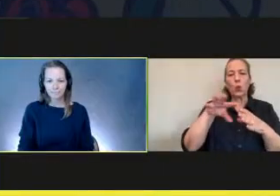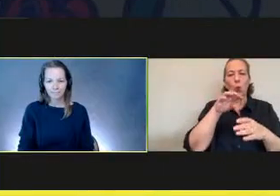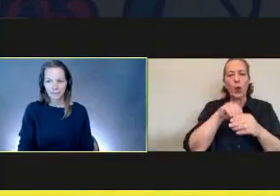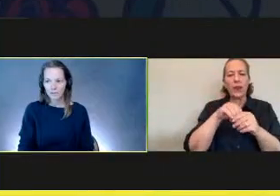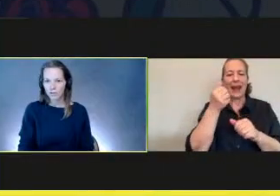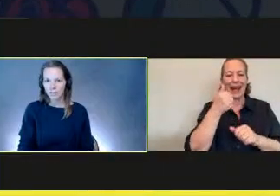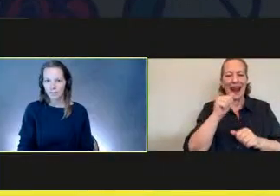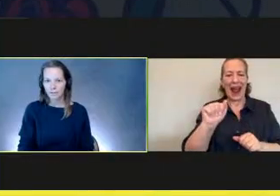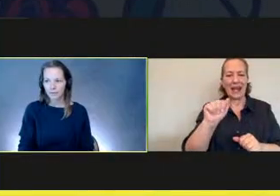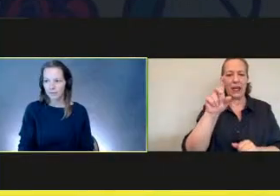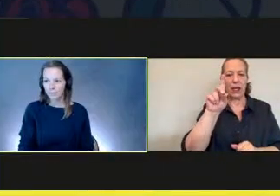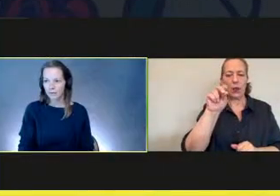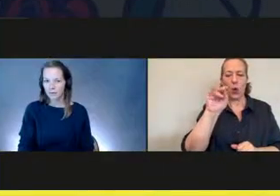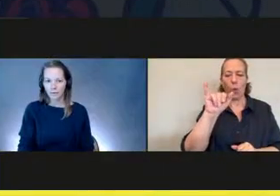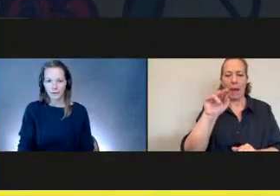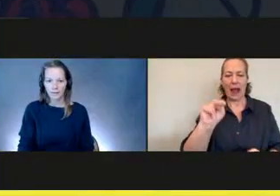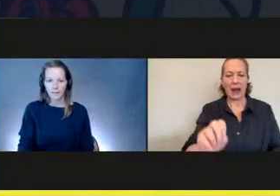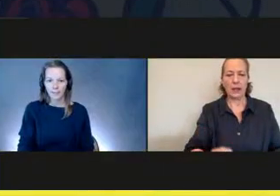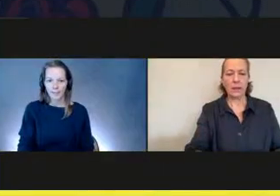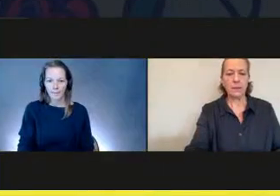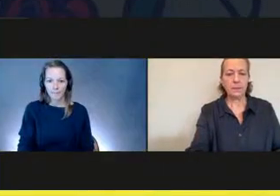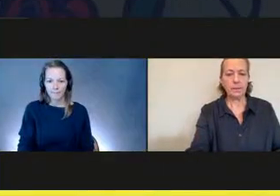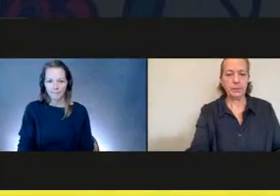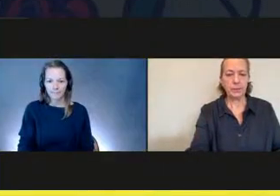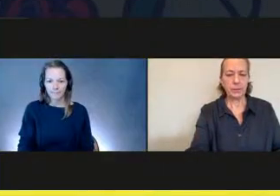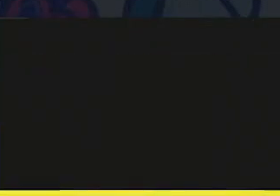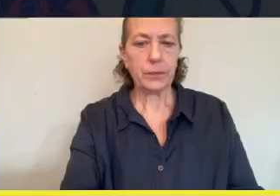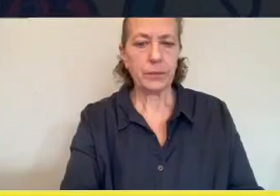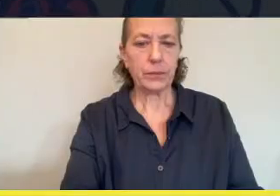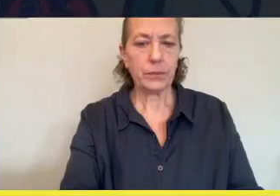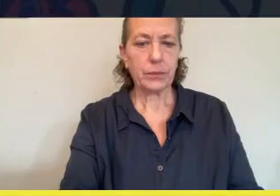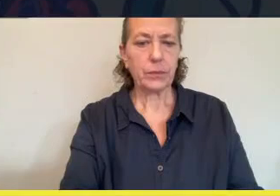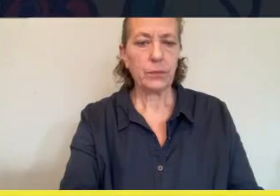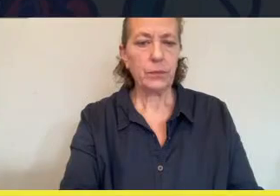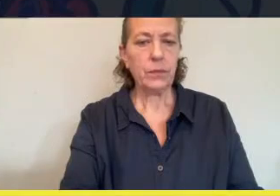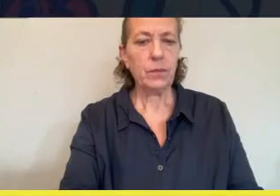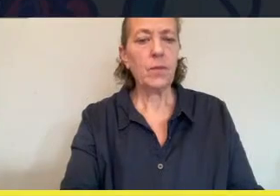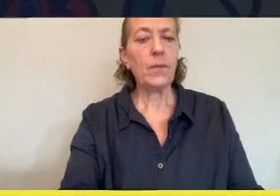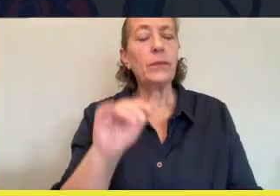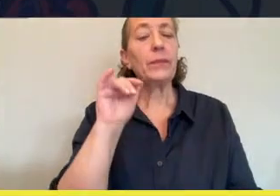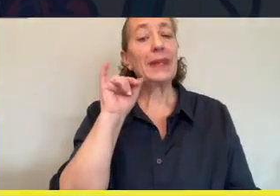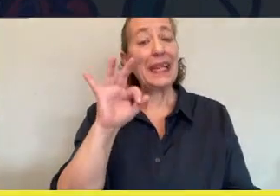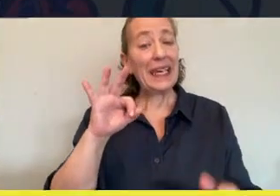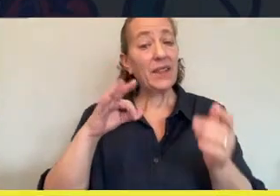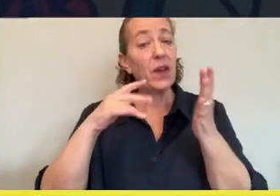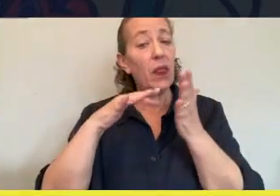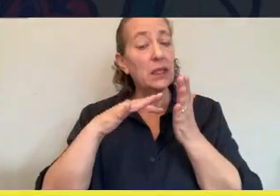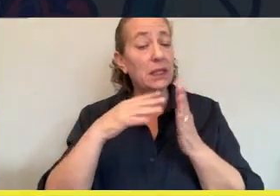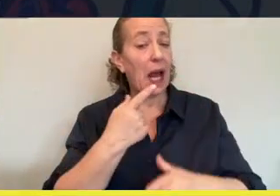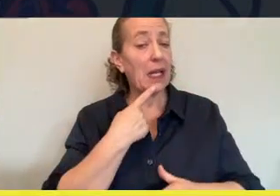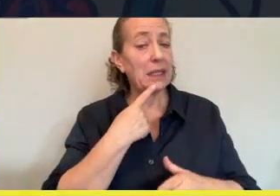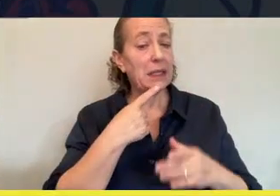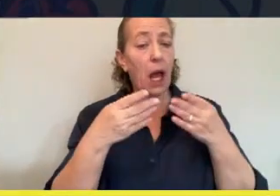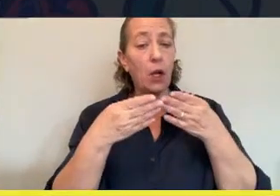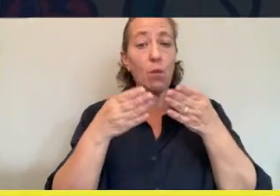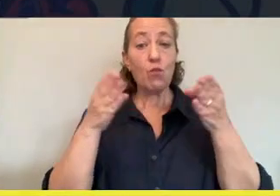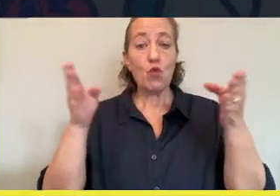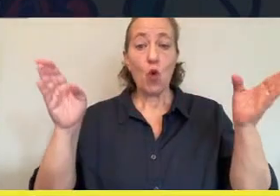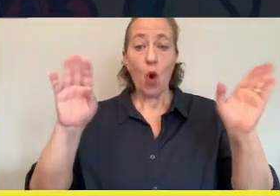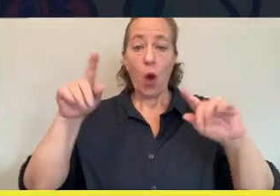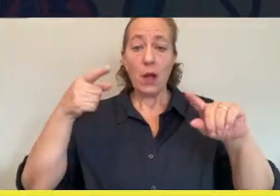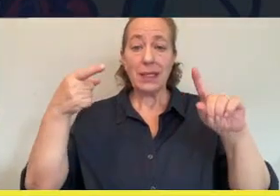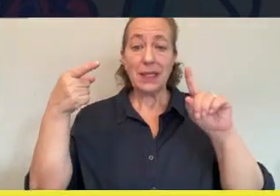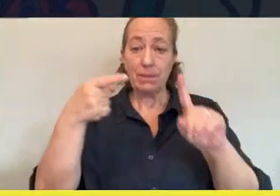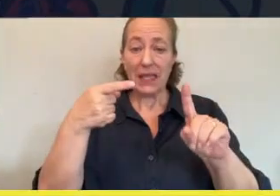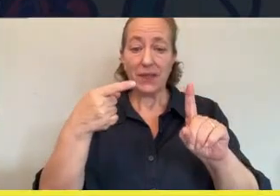for example, for visual disability-related domains, if the study said a very broad specification to say something